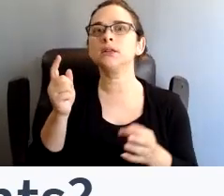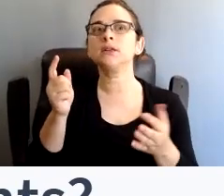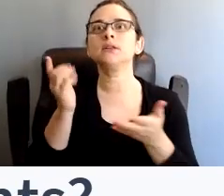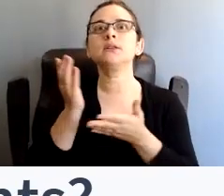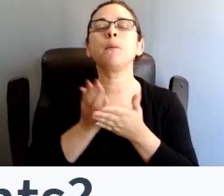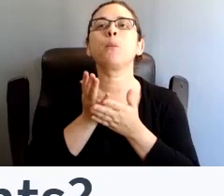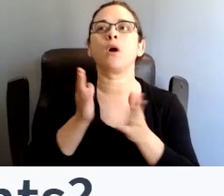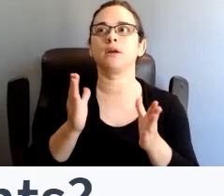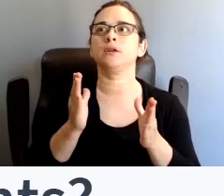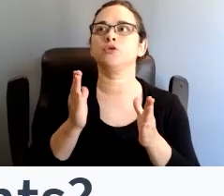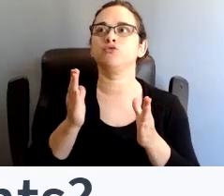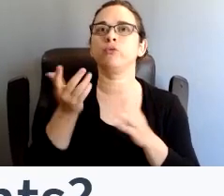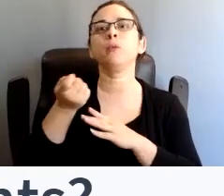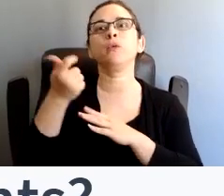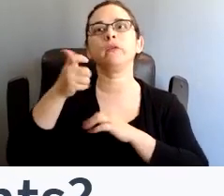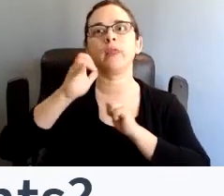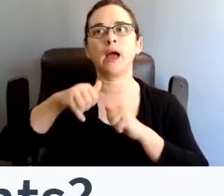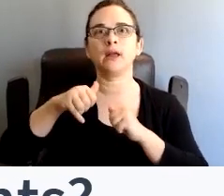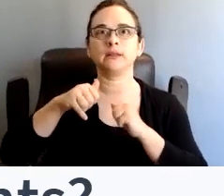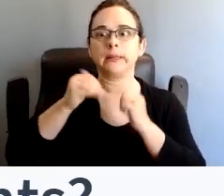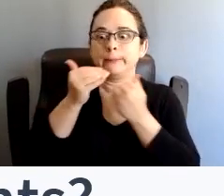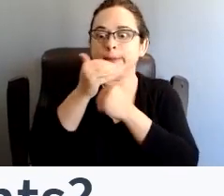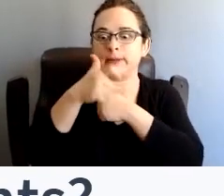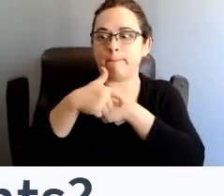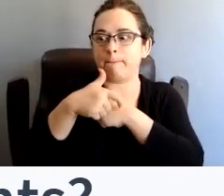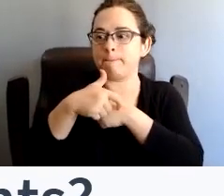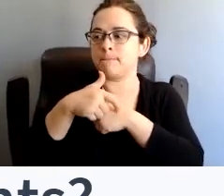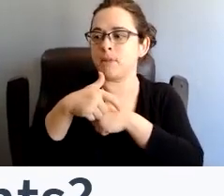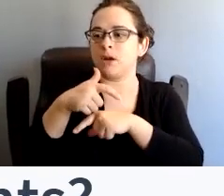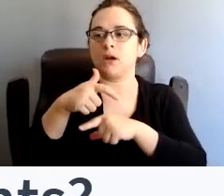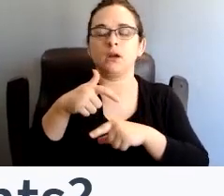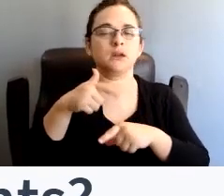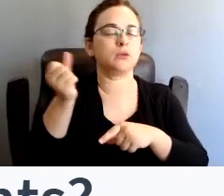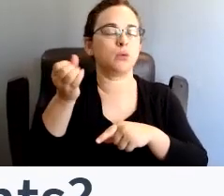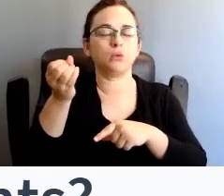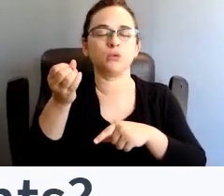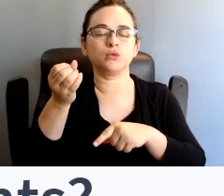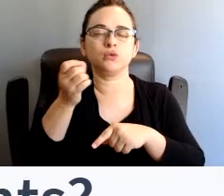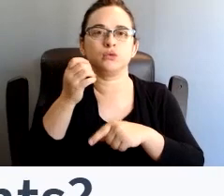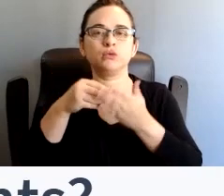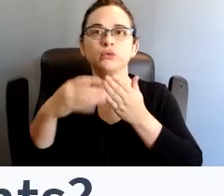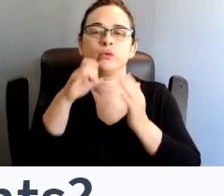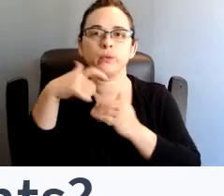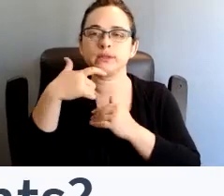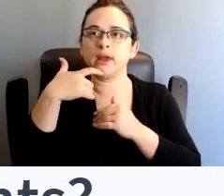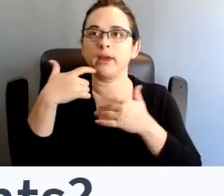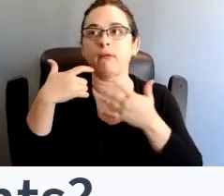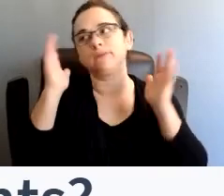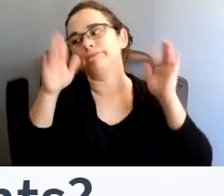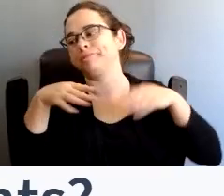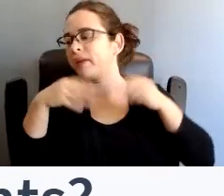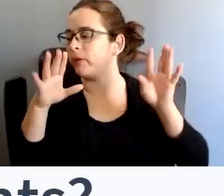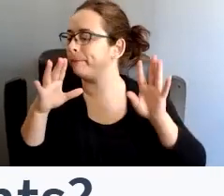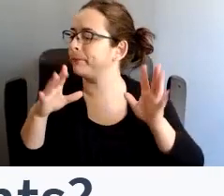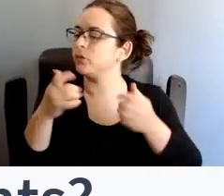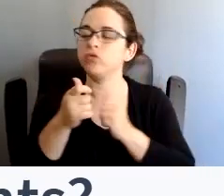where they're not saying, you know what, I'm gonna try again next semester. Even if it's that person there is like a